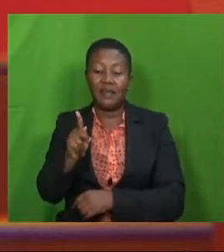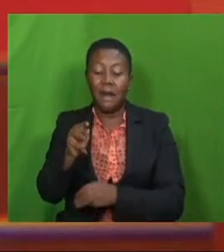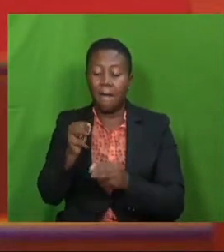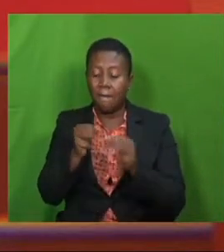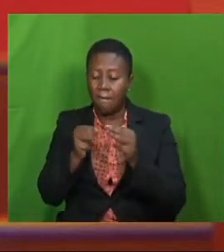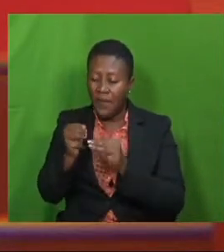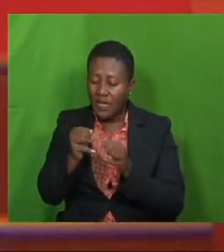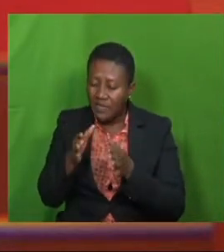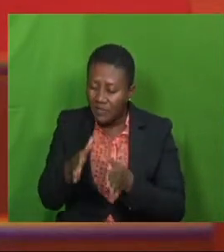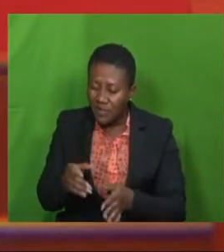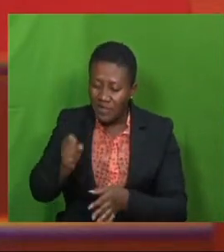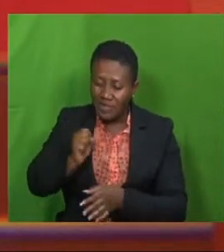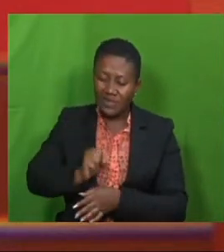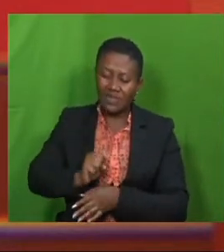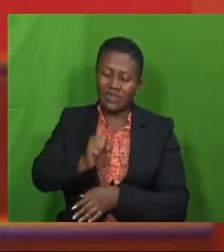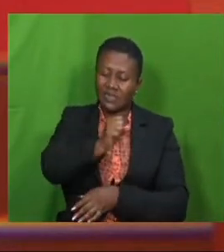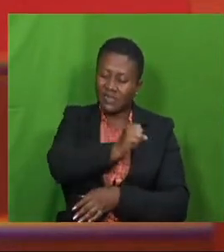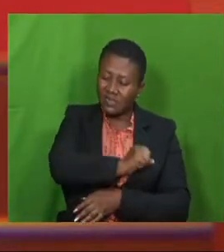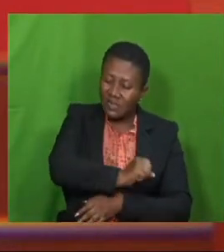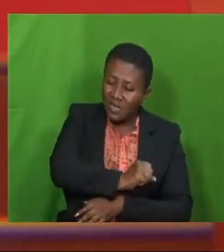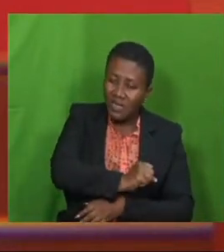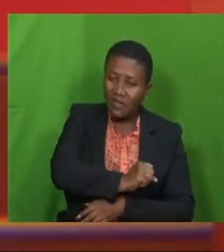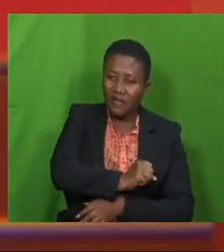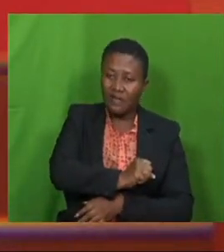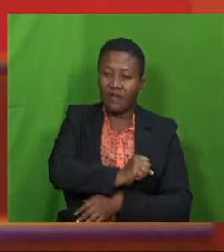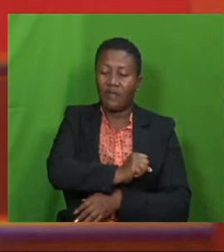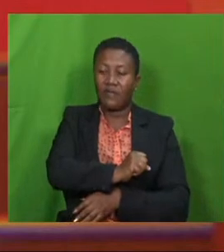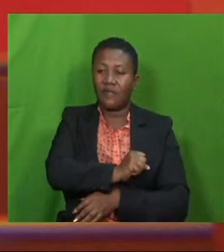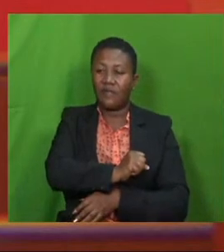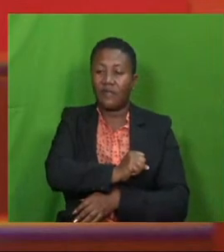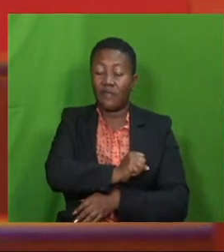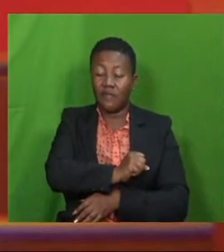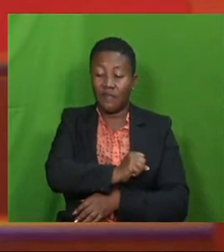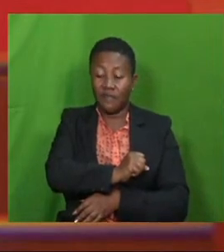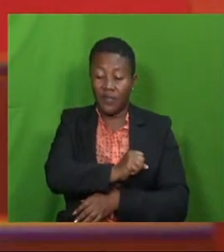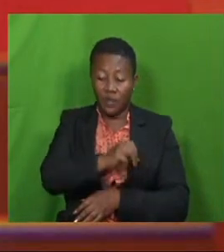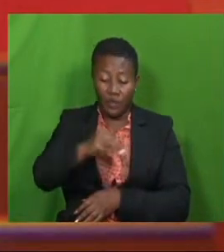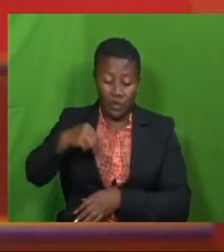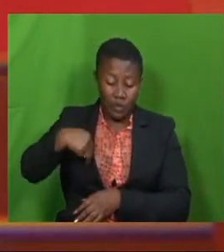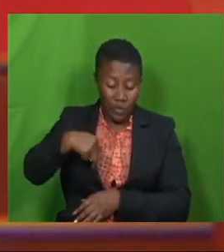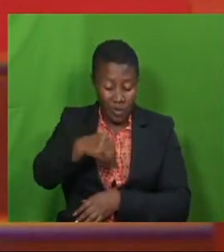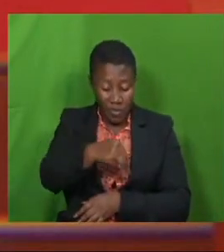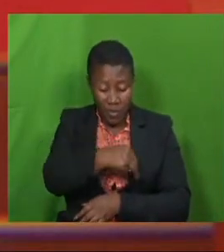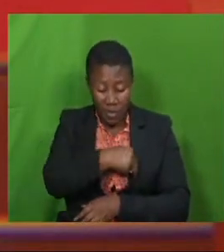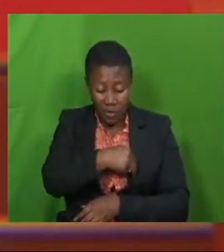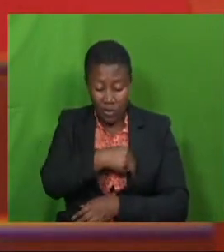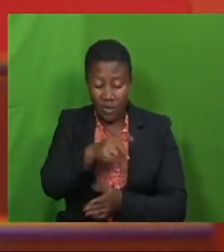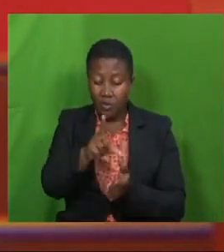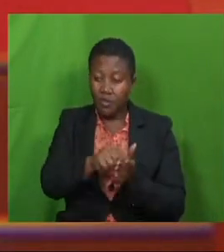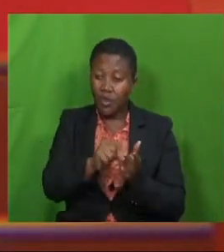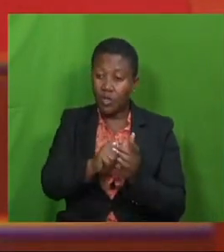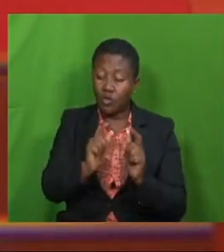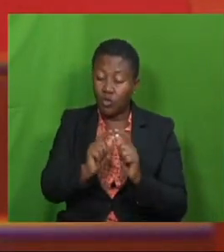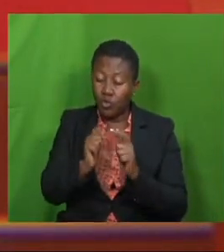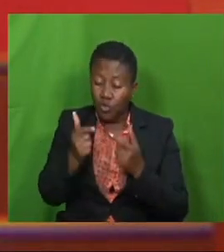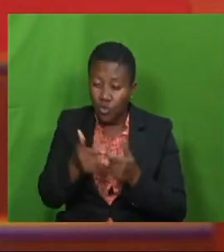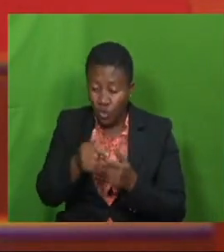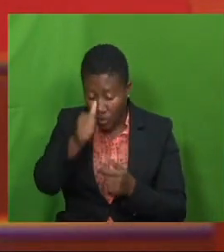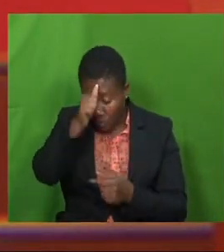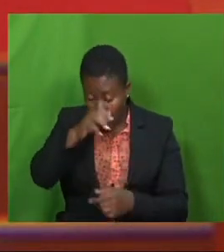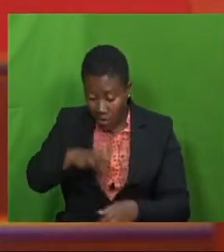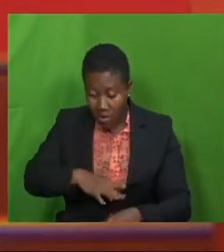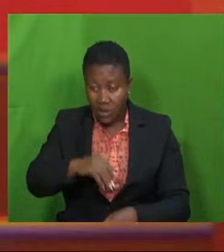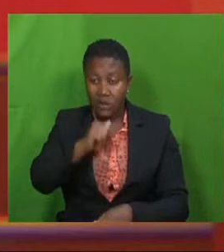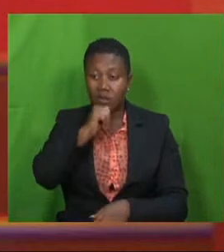management and staff of the Parliamentary Service, members of Parliamentary Press Corps, ladies and